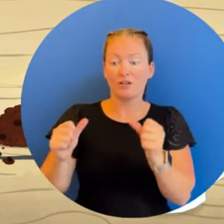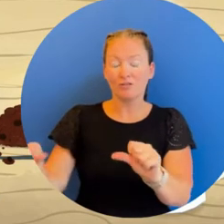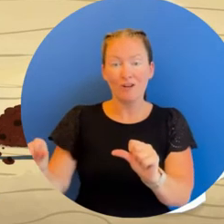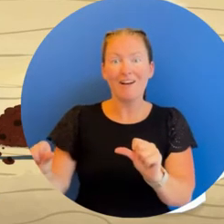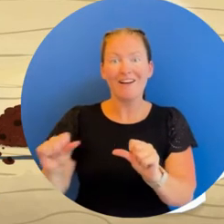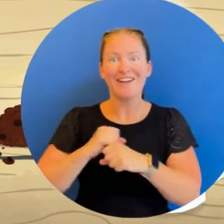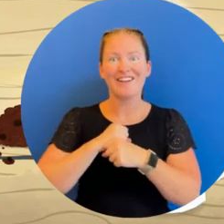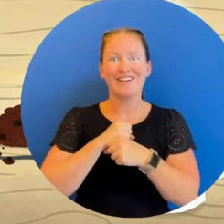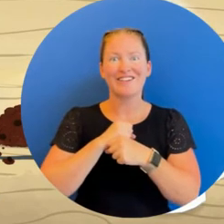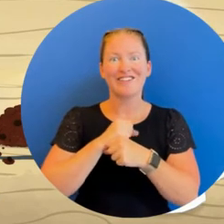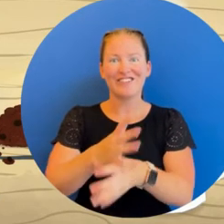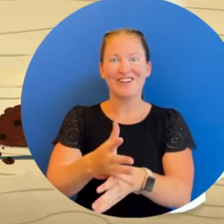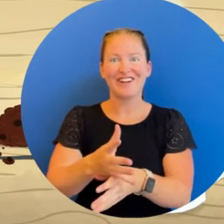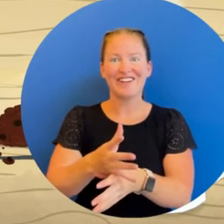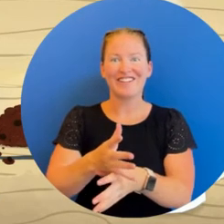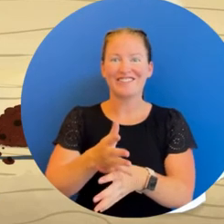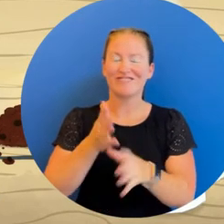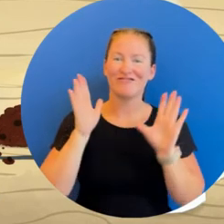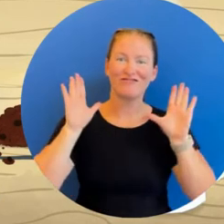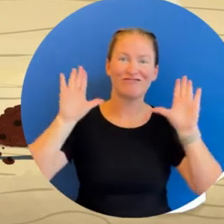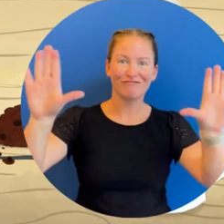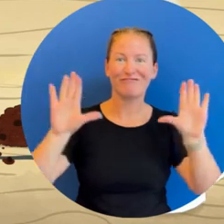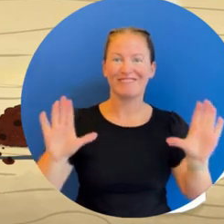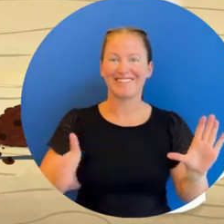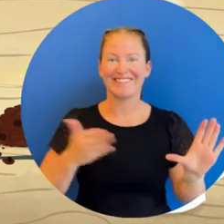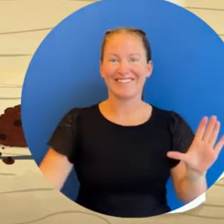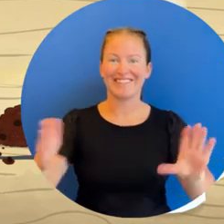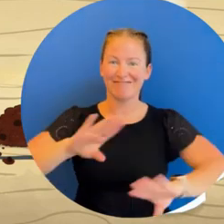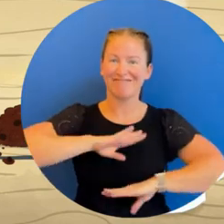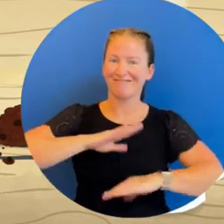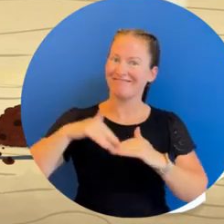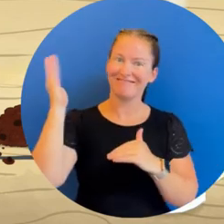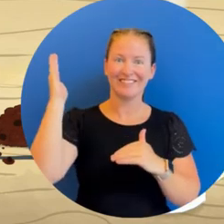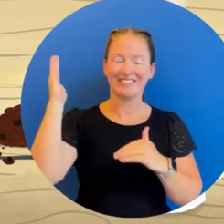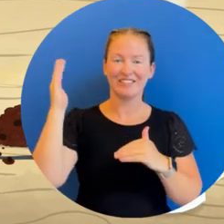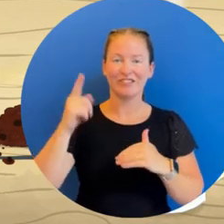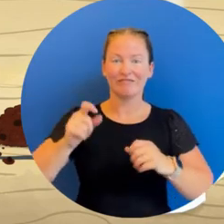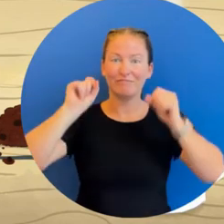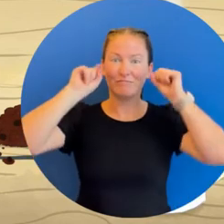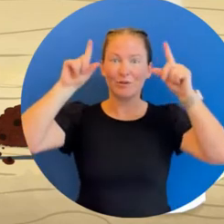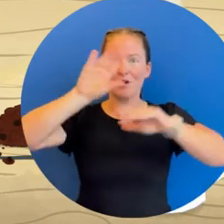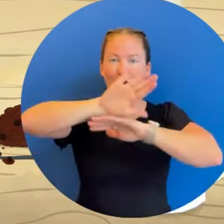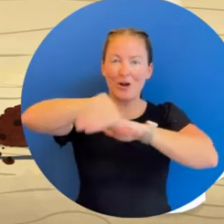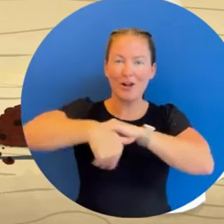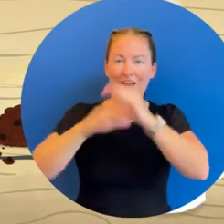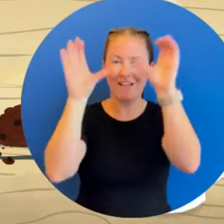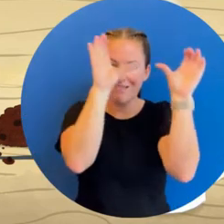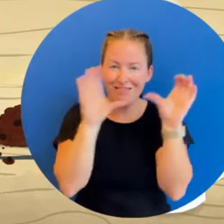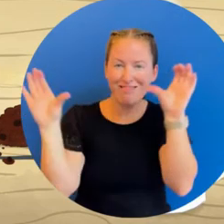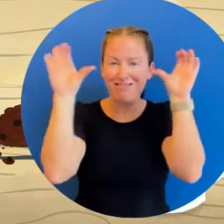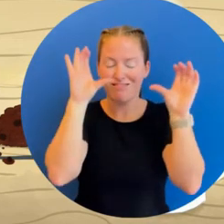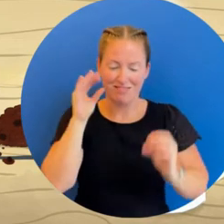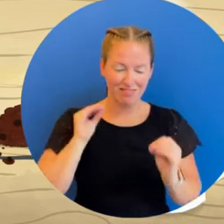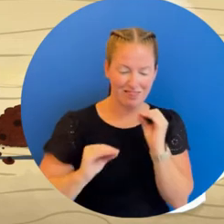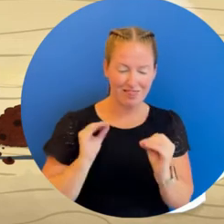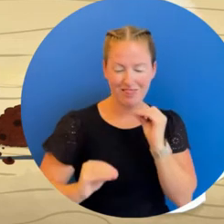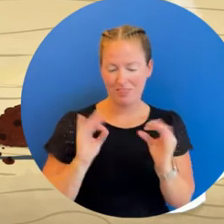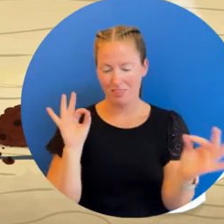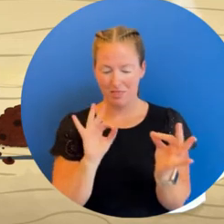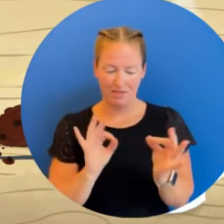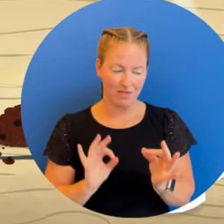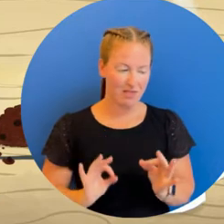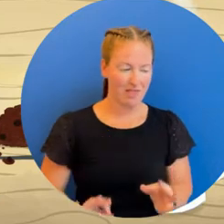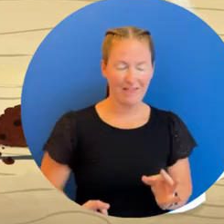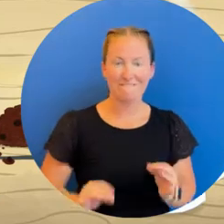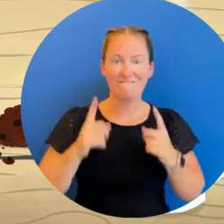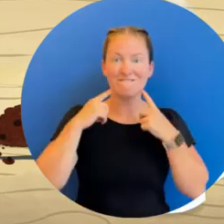them create masterpieces or even exceed them. She stayed up all night to debug and to test. To perfect